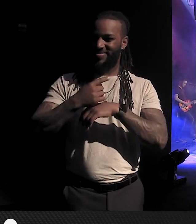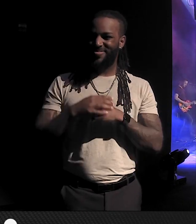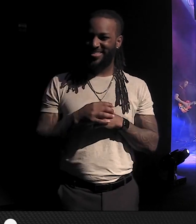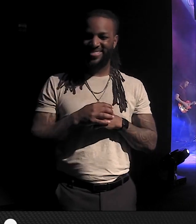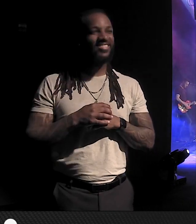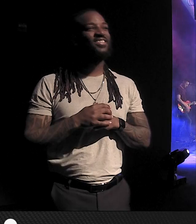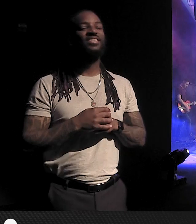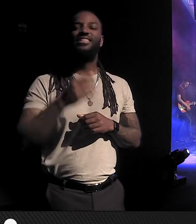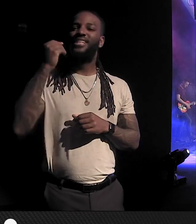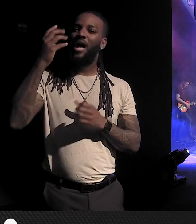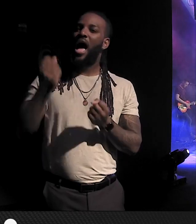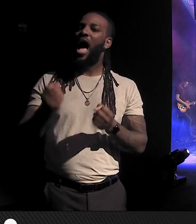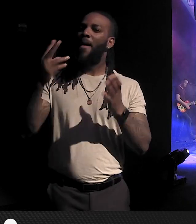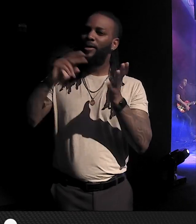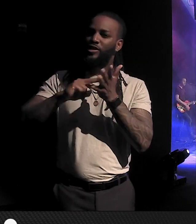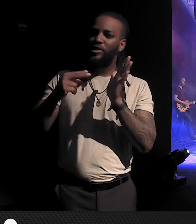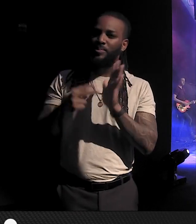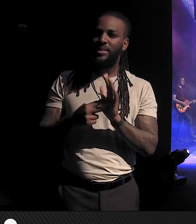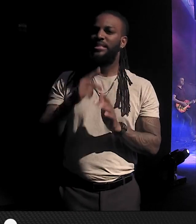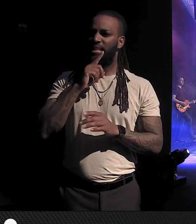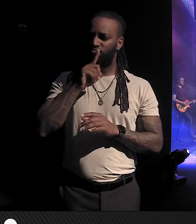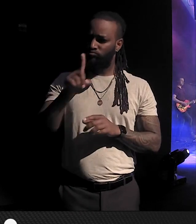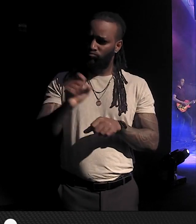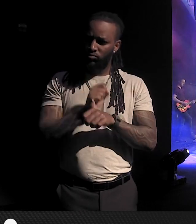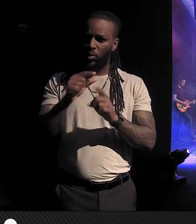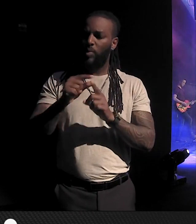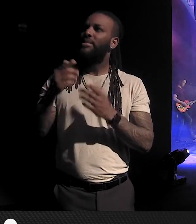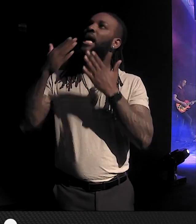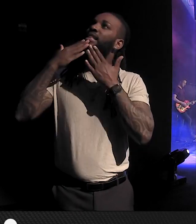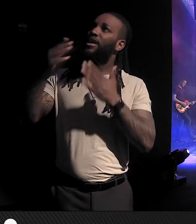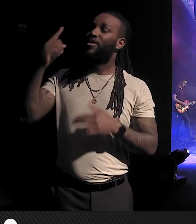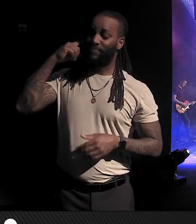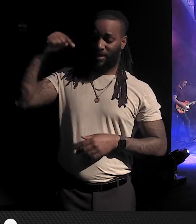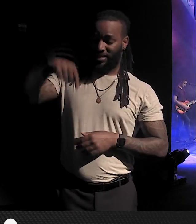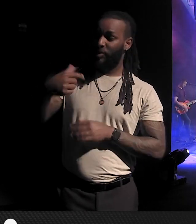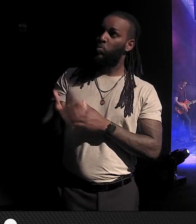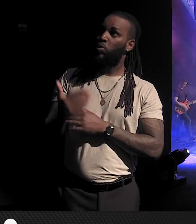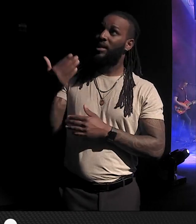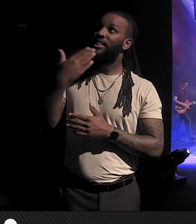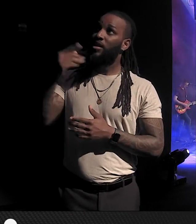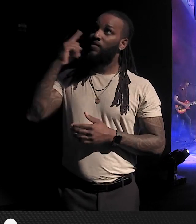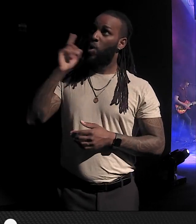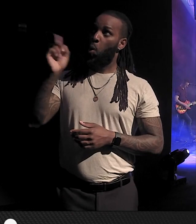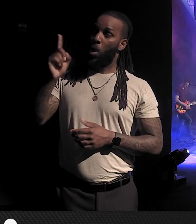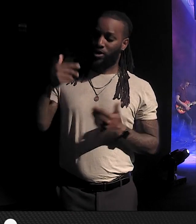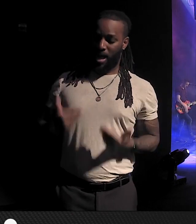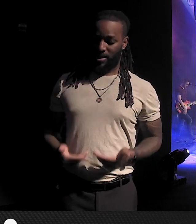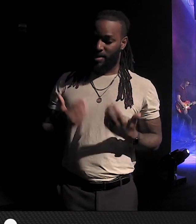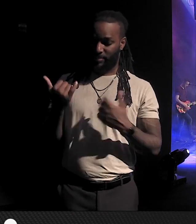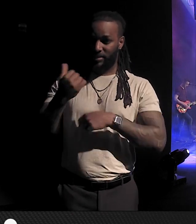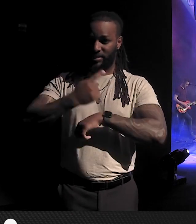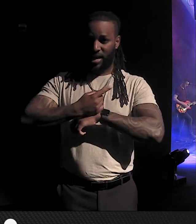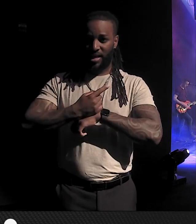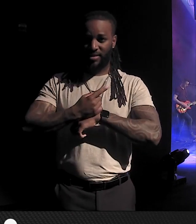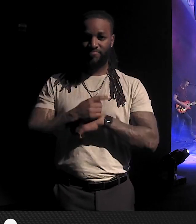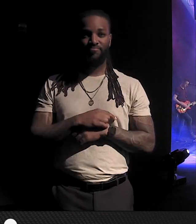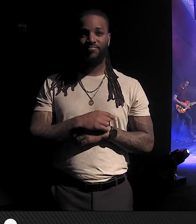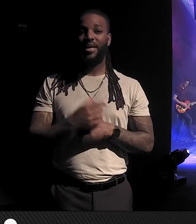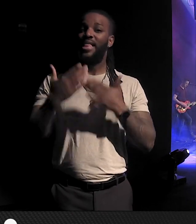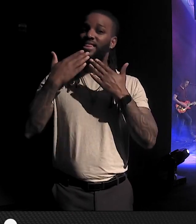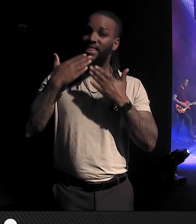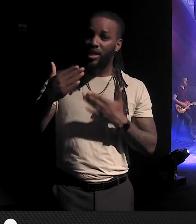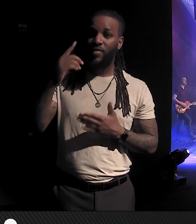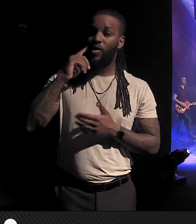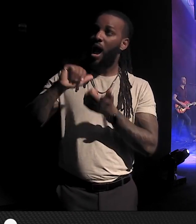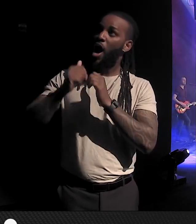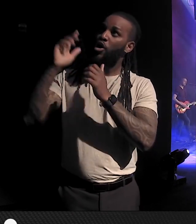Tell him how much he means to you. Just begin to say real words. Say, God, thank you for this morning. Thank you for where I'm at today. Thank you for the way